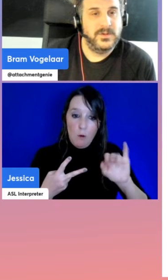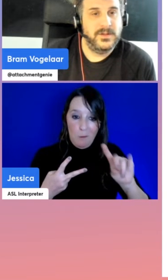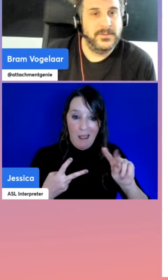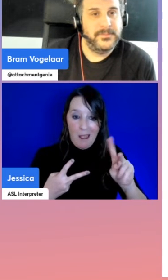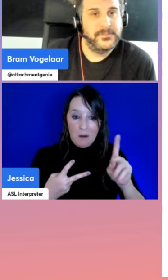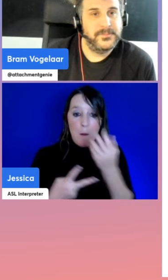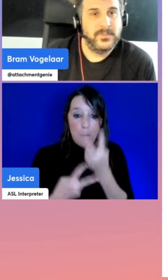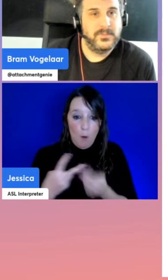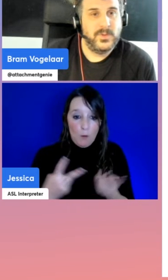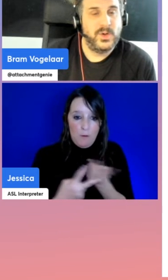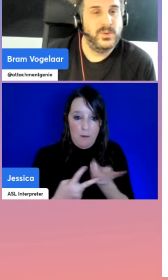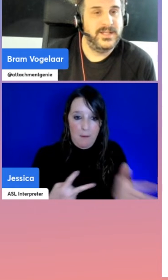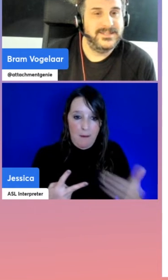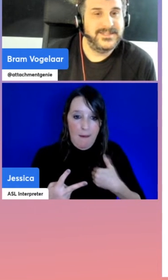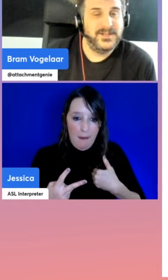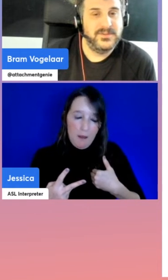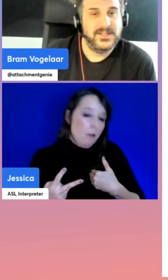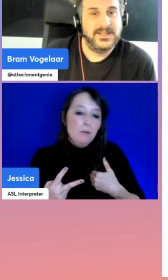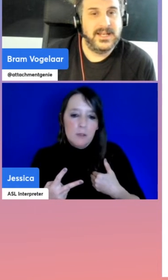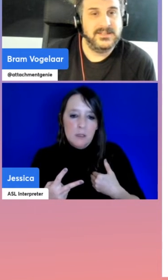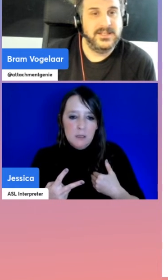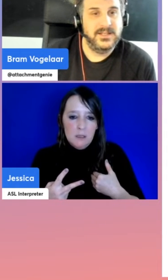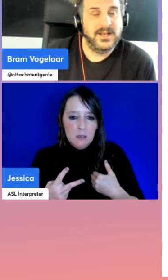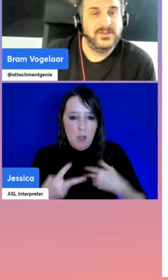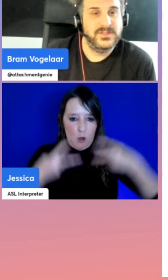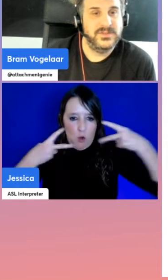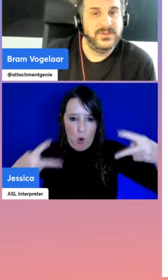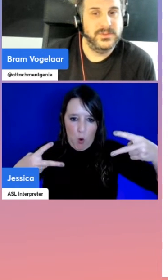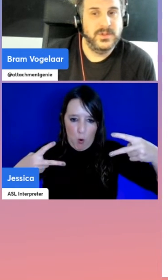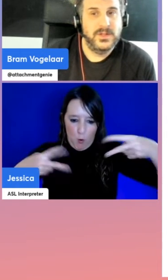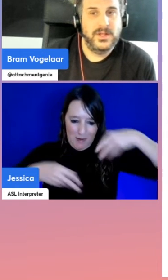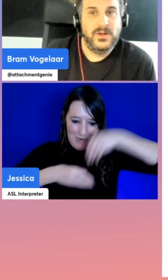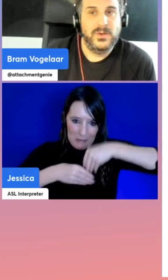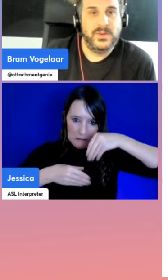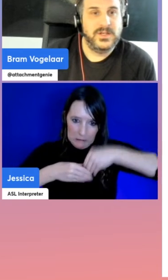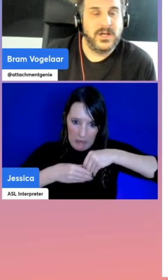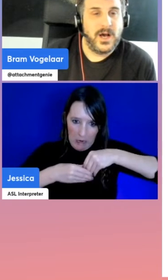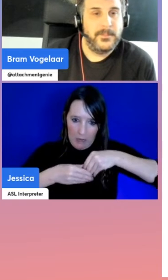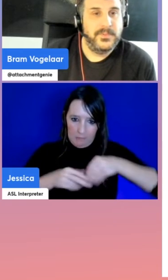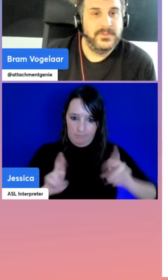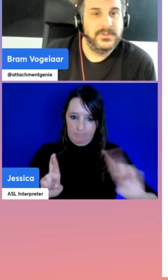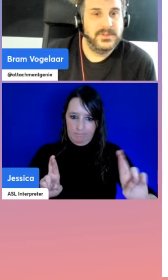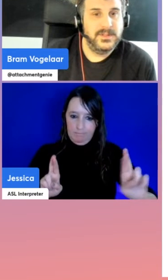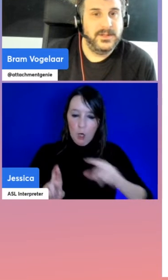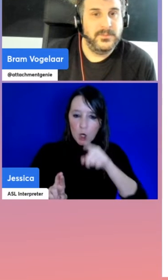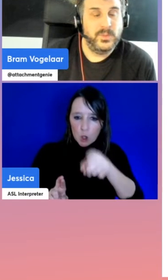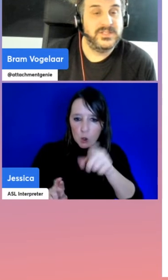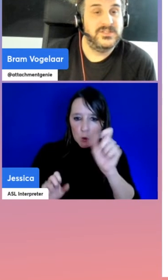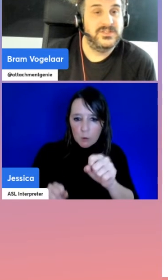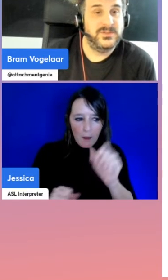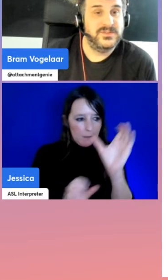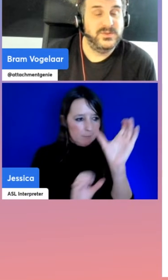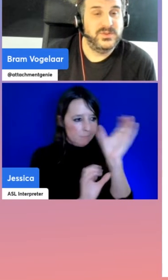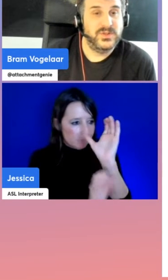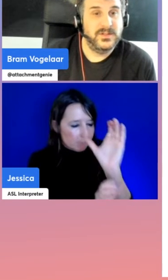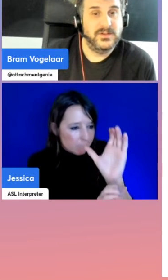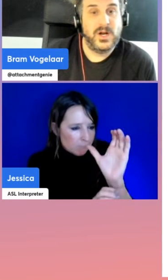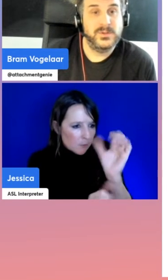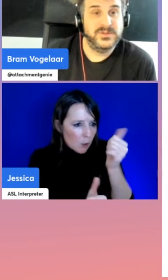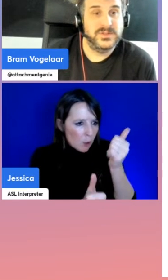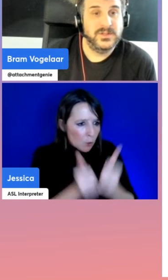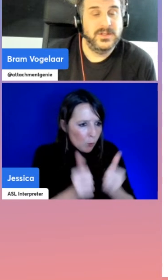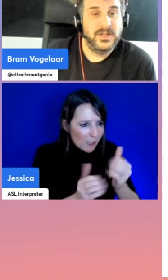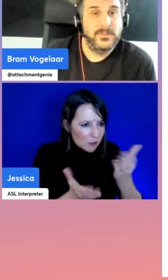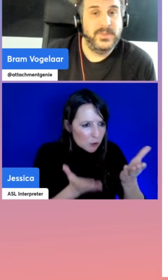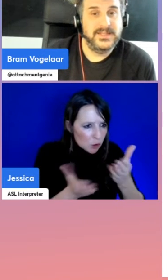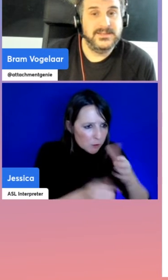some code inside of it that actually allows you to look up which service to join or